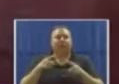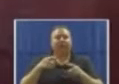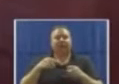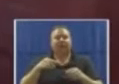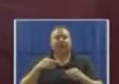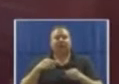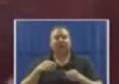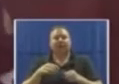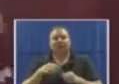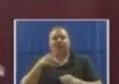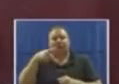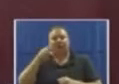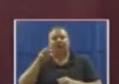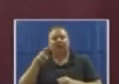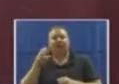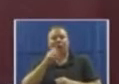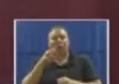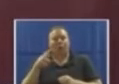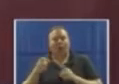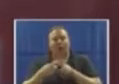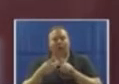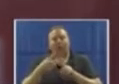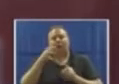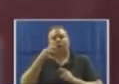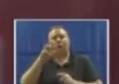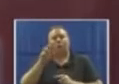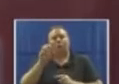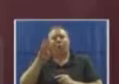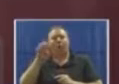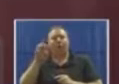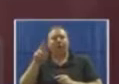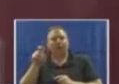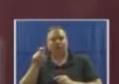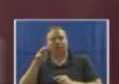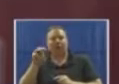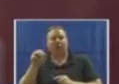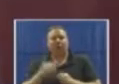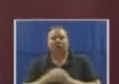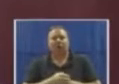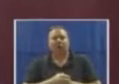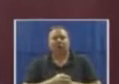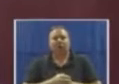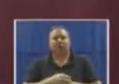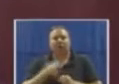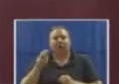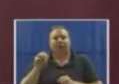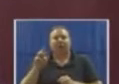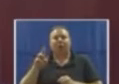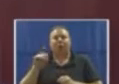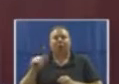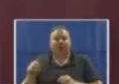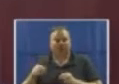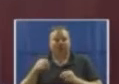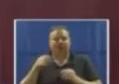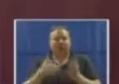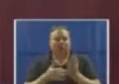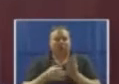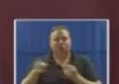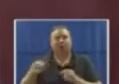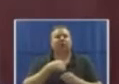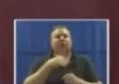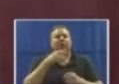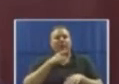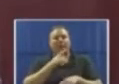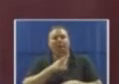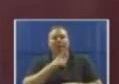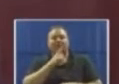scientists like Dr. Pierre Corey, Dr. Robert Malone, one of the pioneers of mRNA technology, Dr. Peter McCullough,